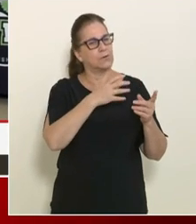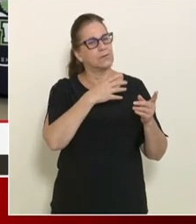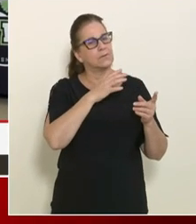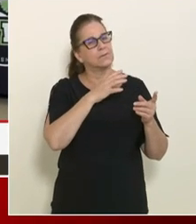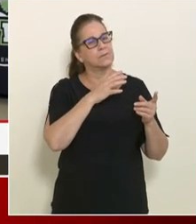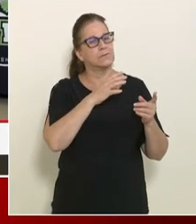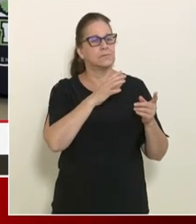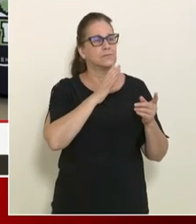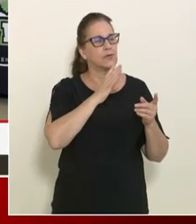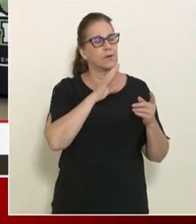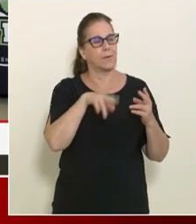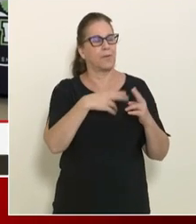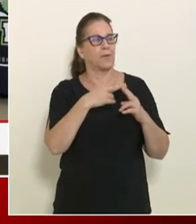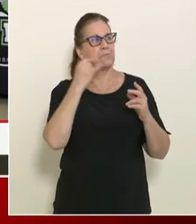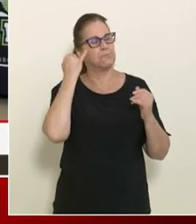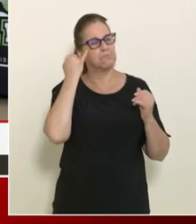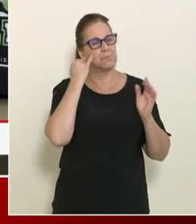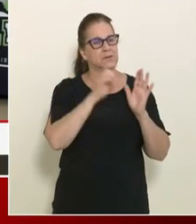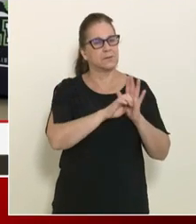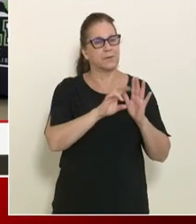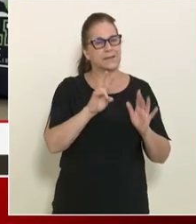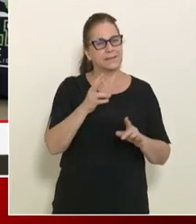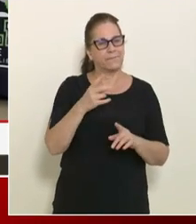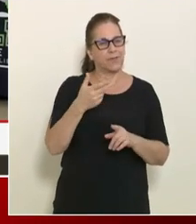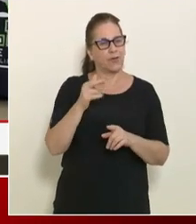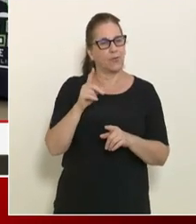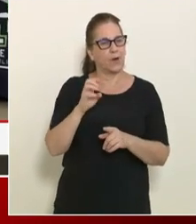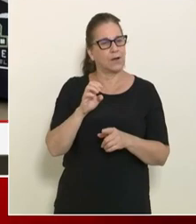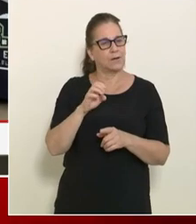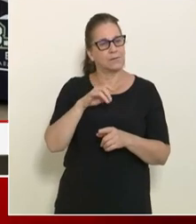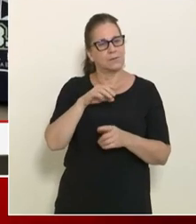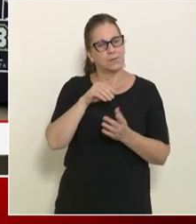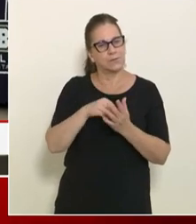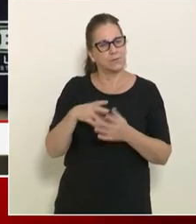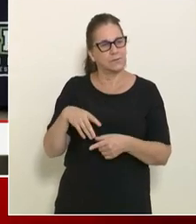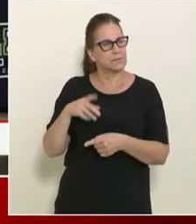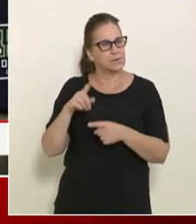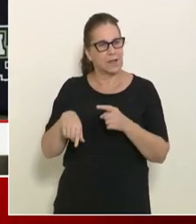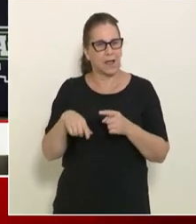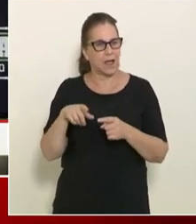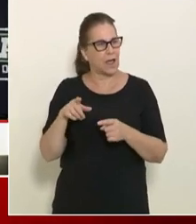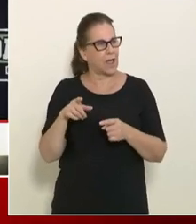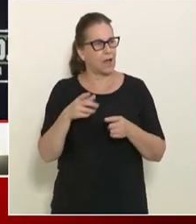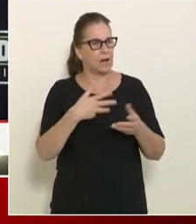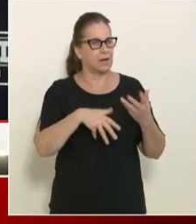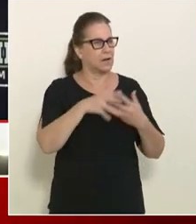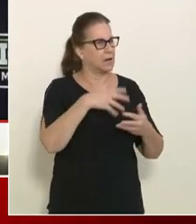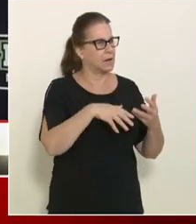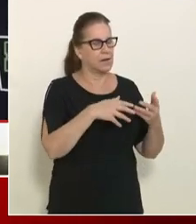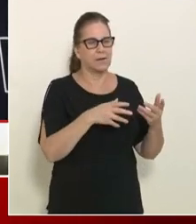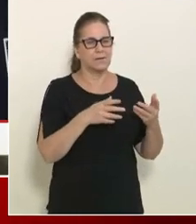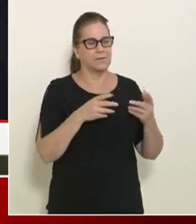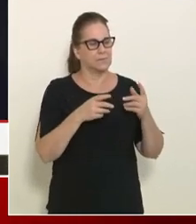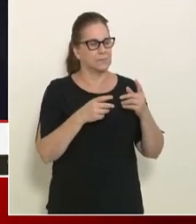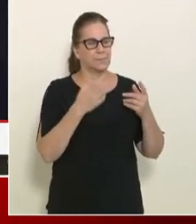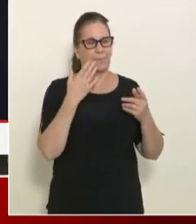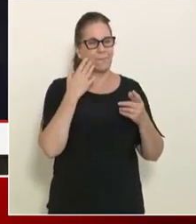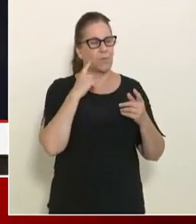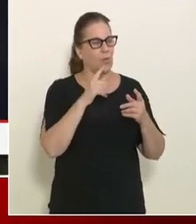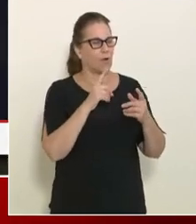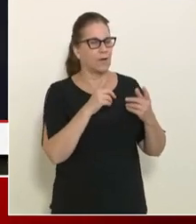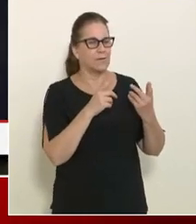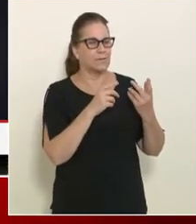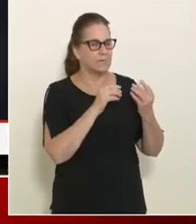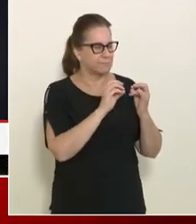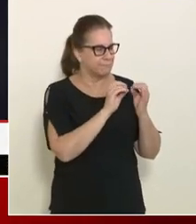friends and can't help each other in classrooms as you would normally be doing? What's it like for you to have to live in the virtual world and not be